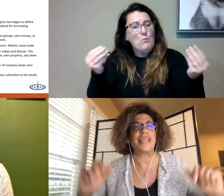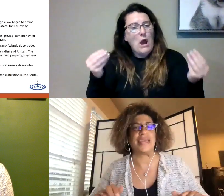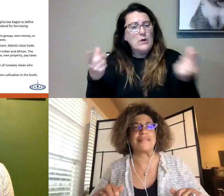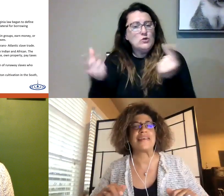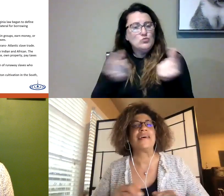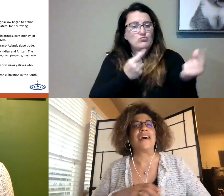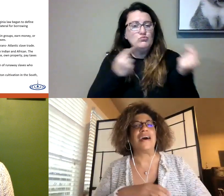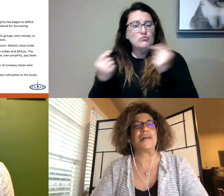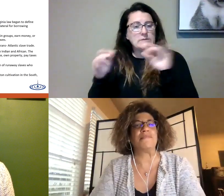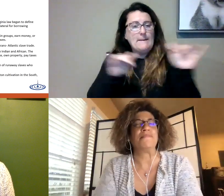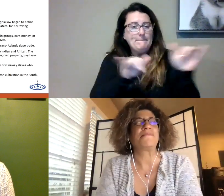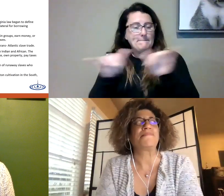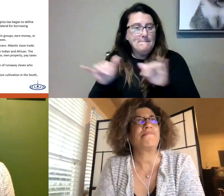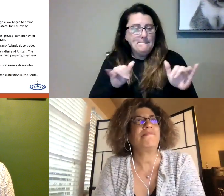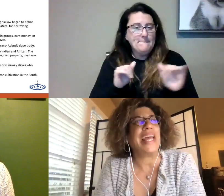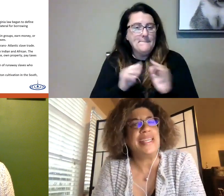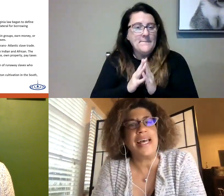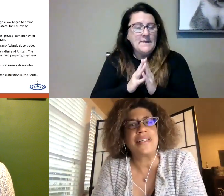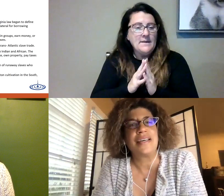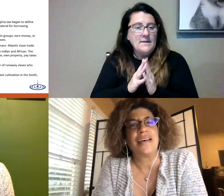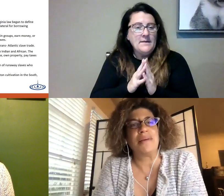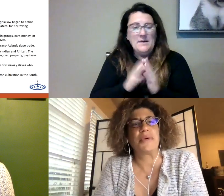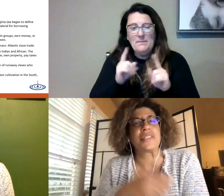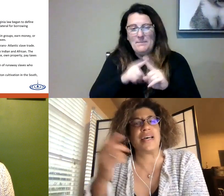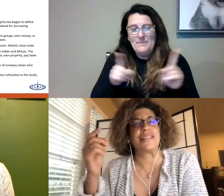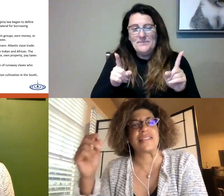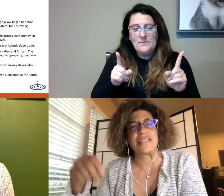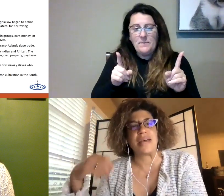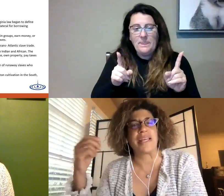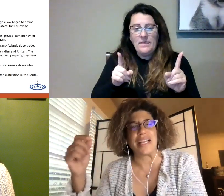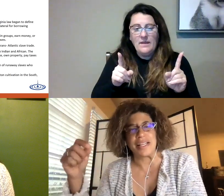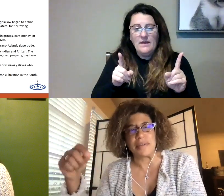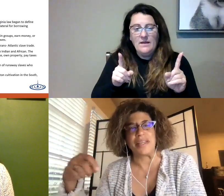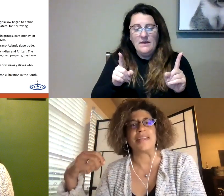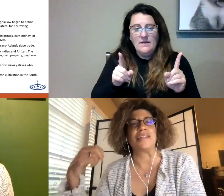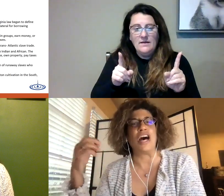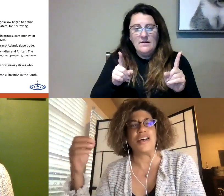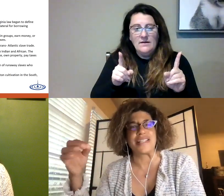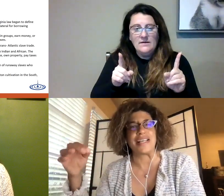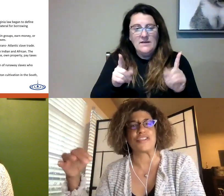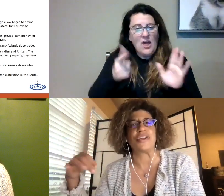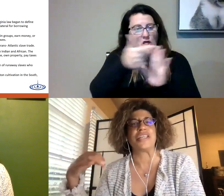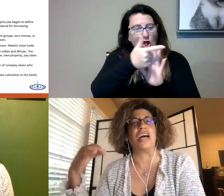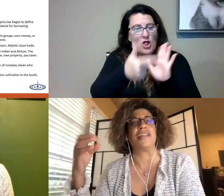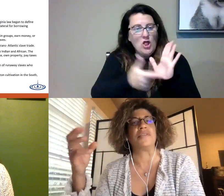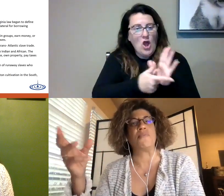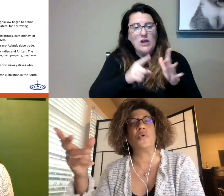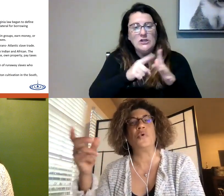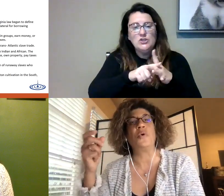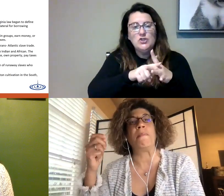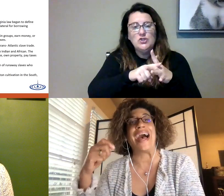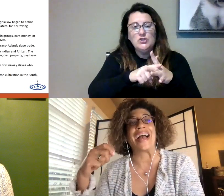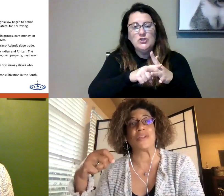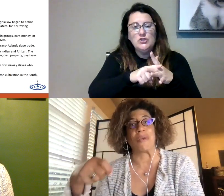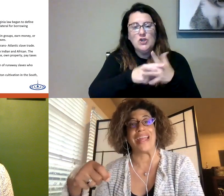the things, and yet there was a systemic, like the laws that started to